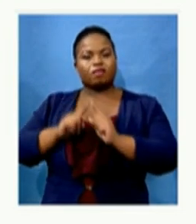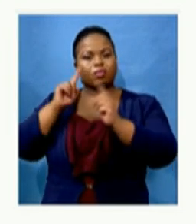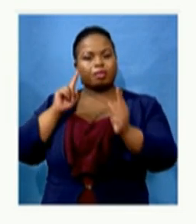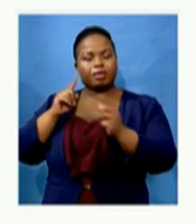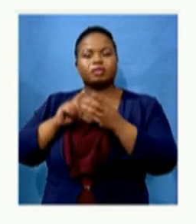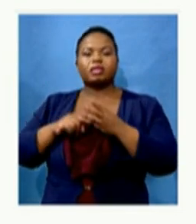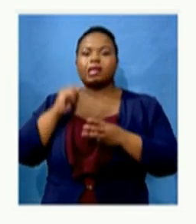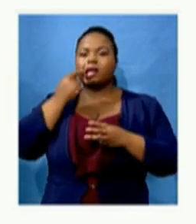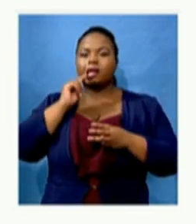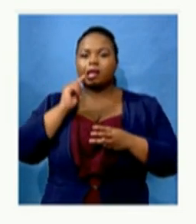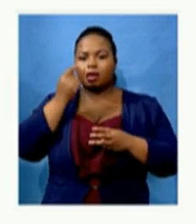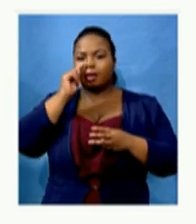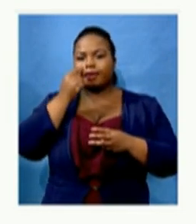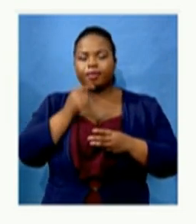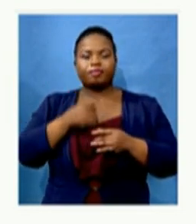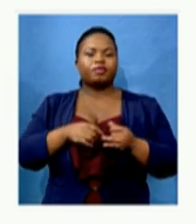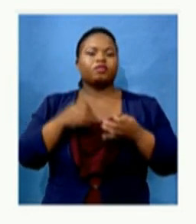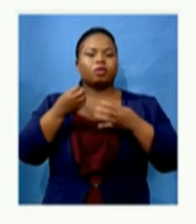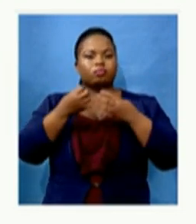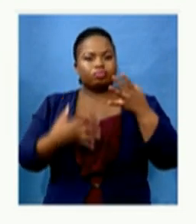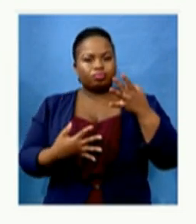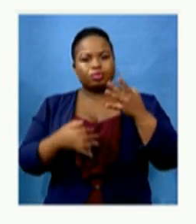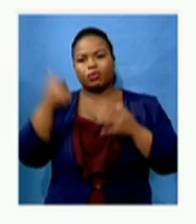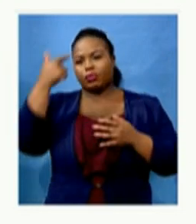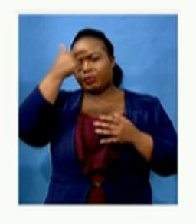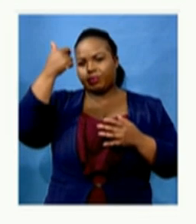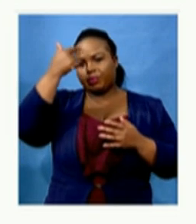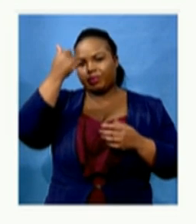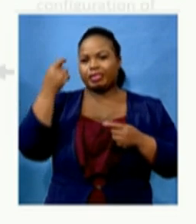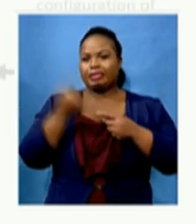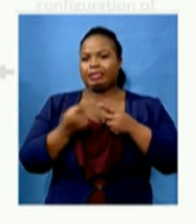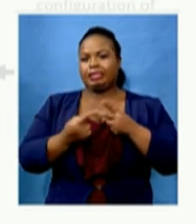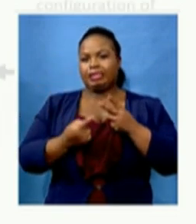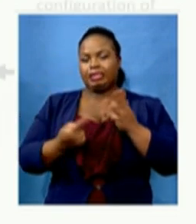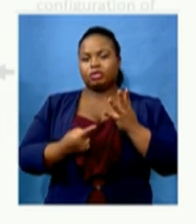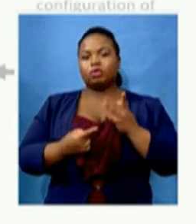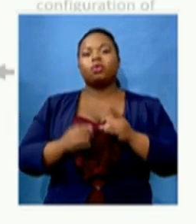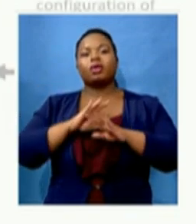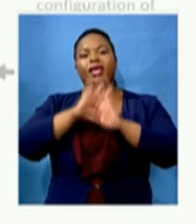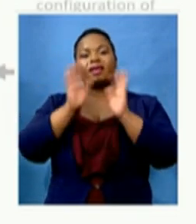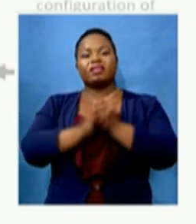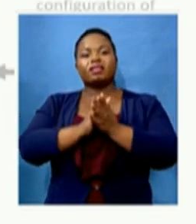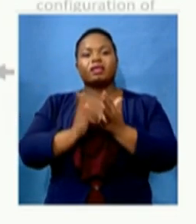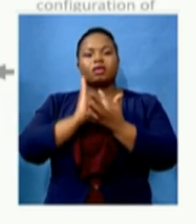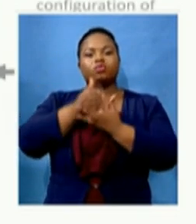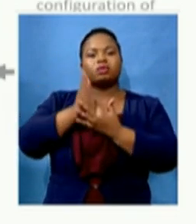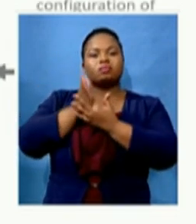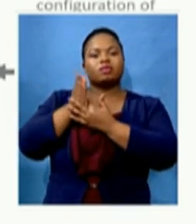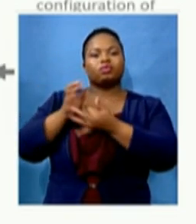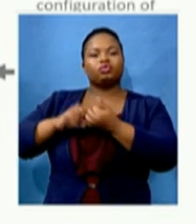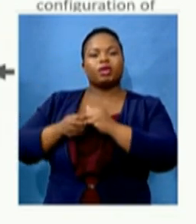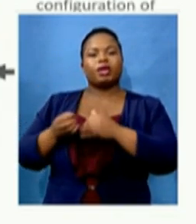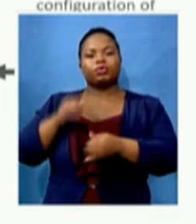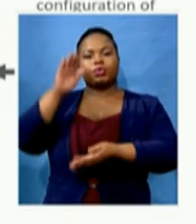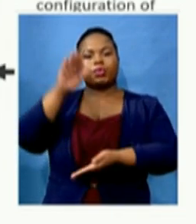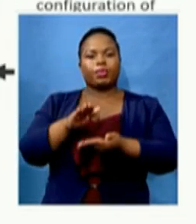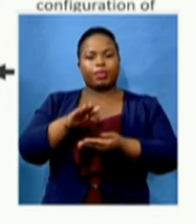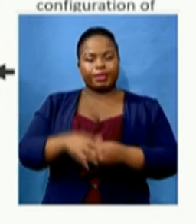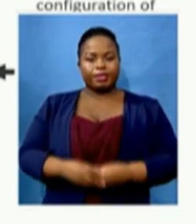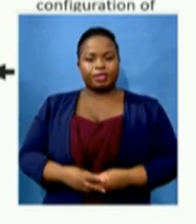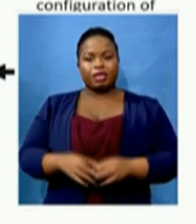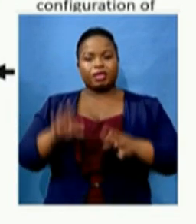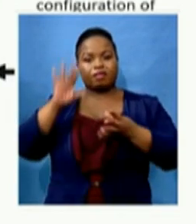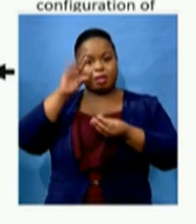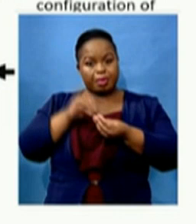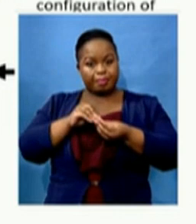contact tracing. So those are all intervention alternatives. You can combine them into intervention packages So you